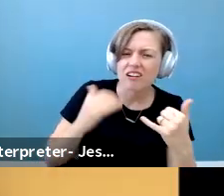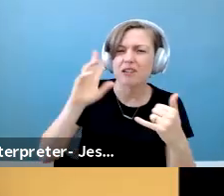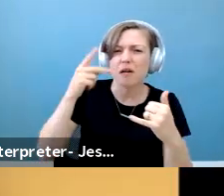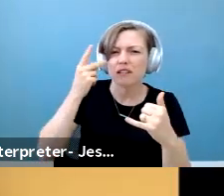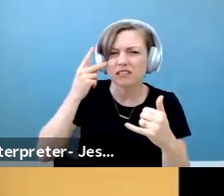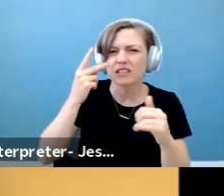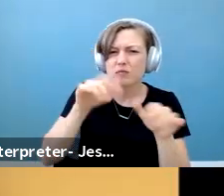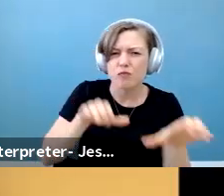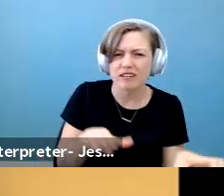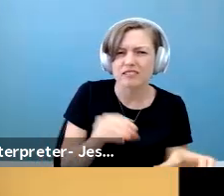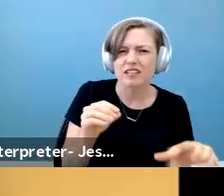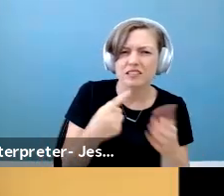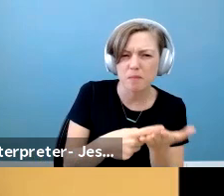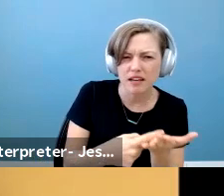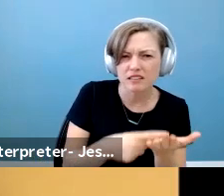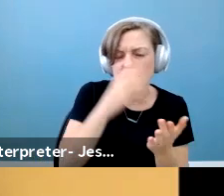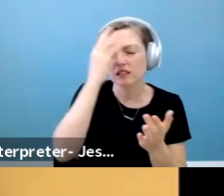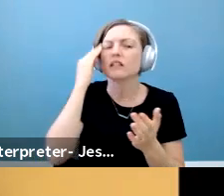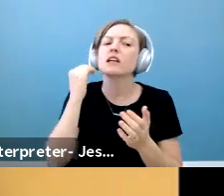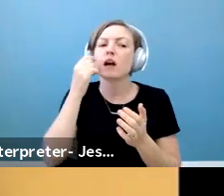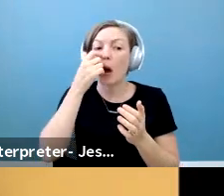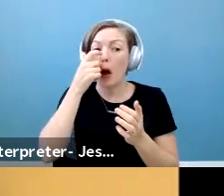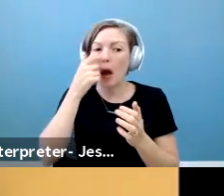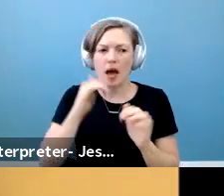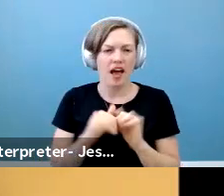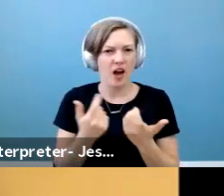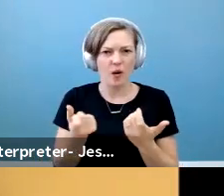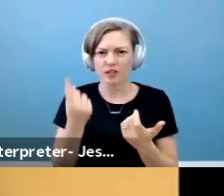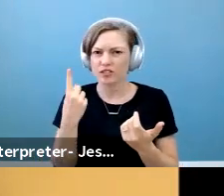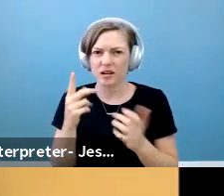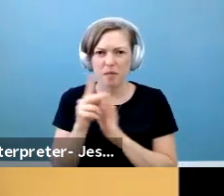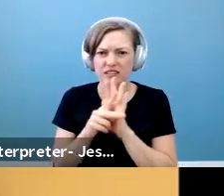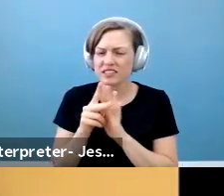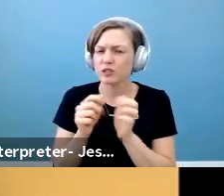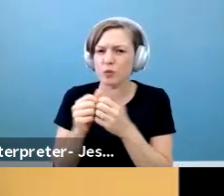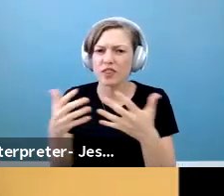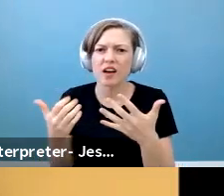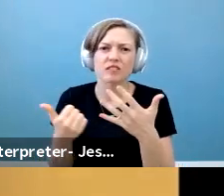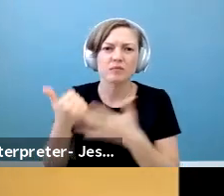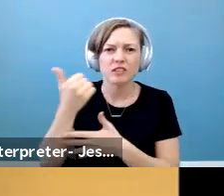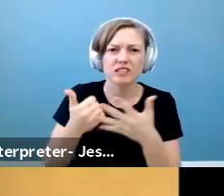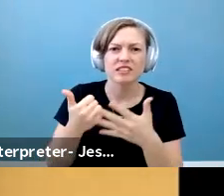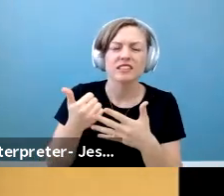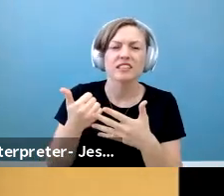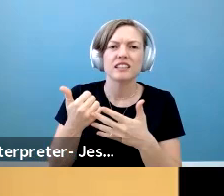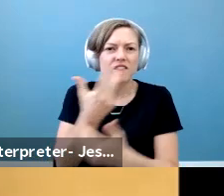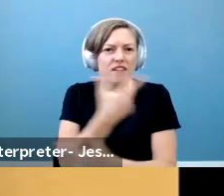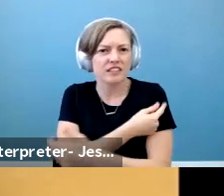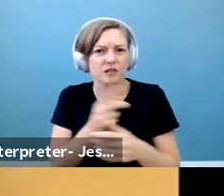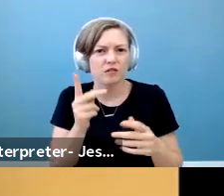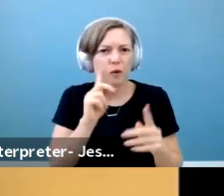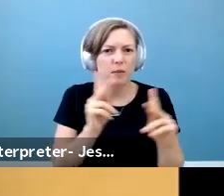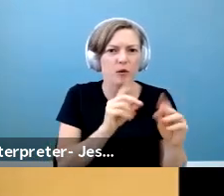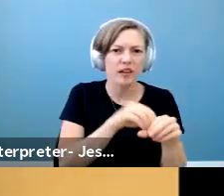debate. How else to understand policies that failed to prioritize vaccinations for incarcerated people when they were